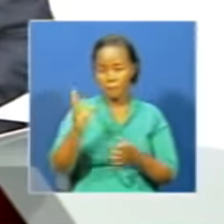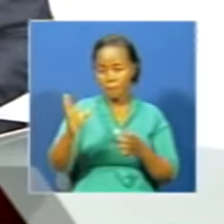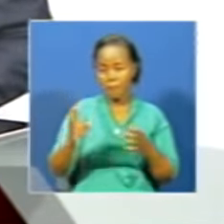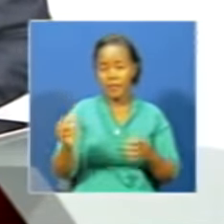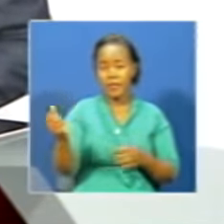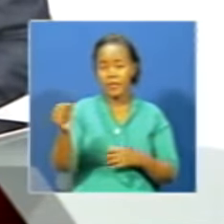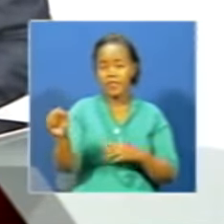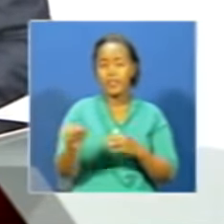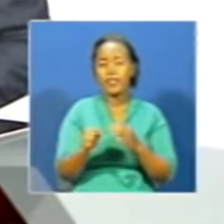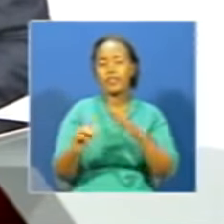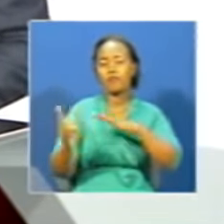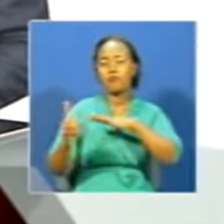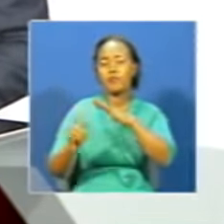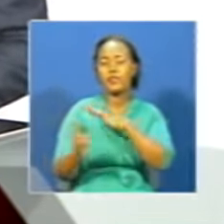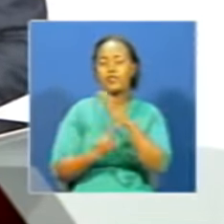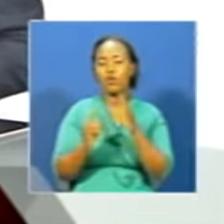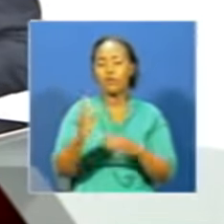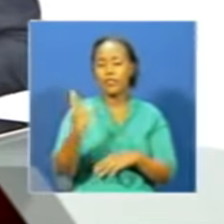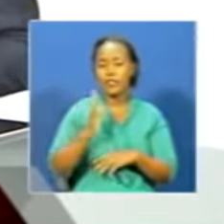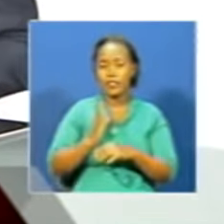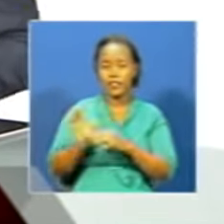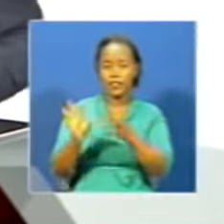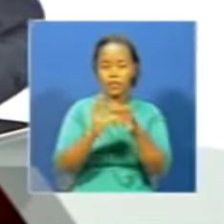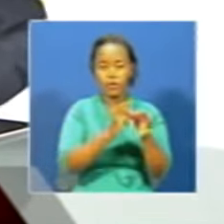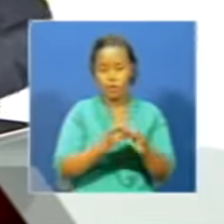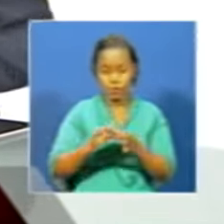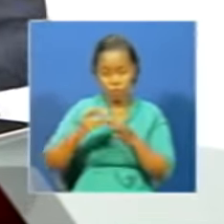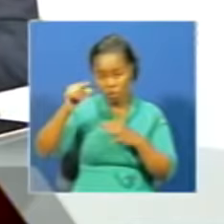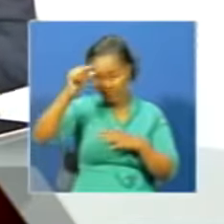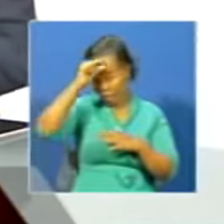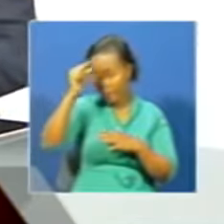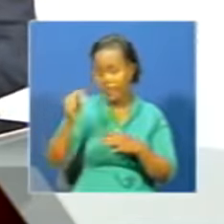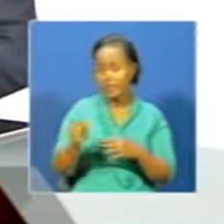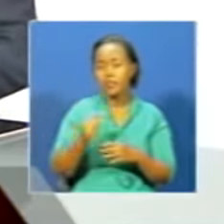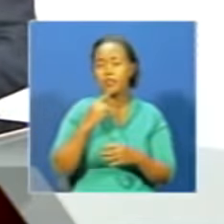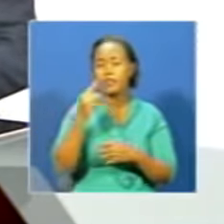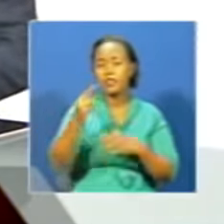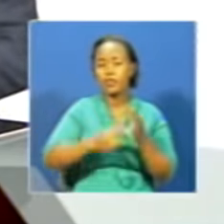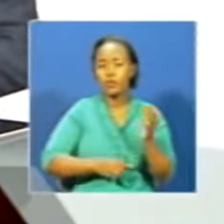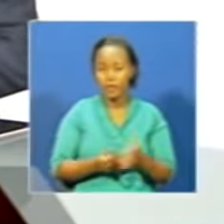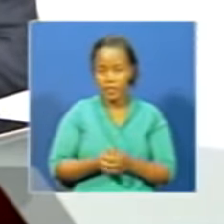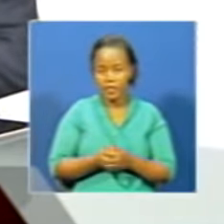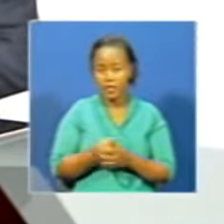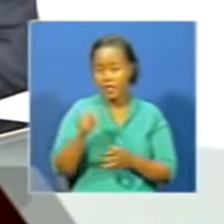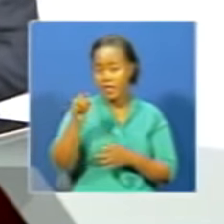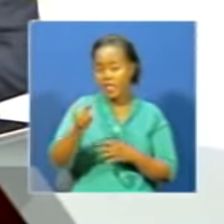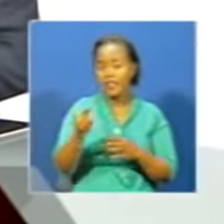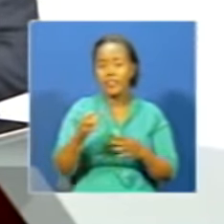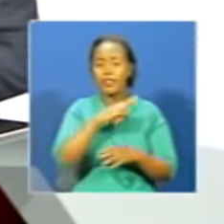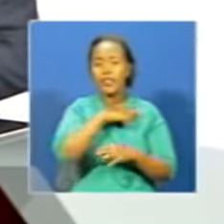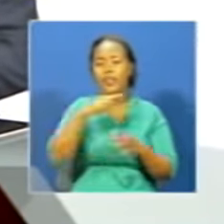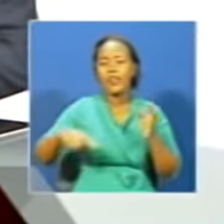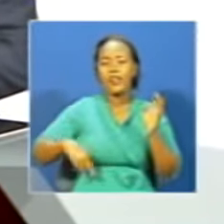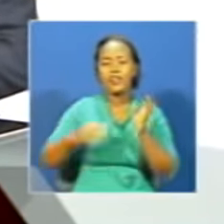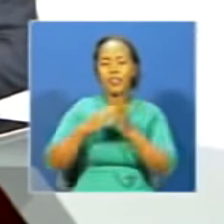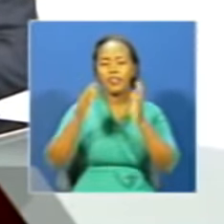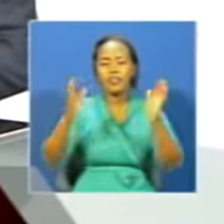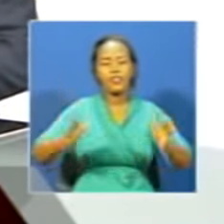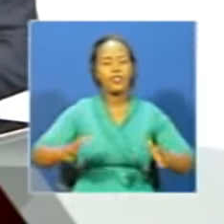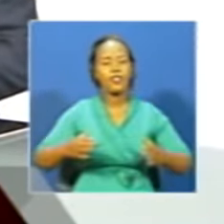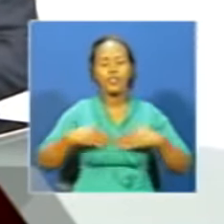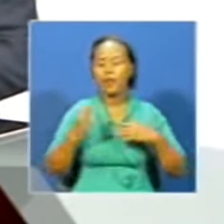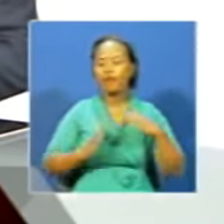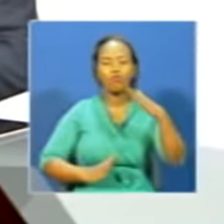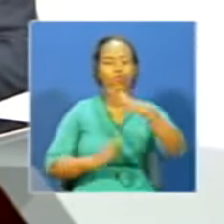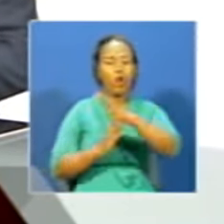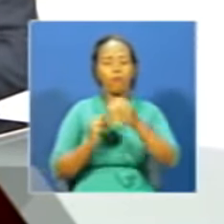of Interior and Coordination of National Government, Dr. Fred Matiang'i, says the religious leaders have been key players in the